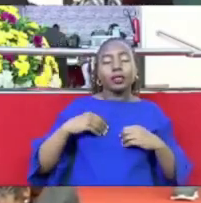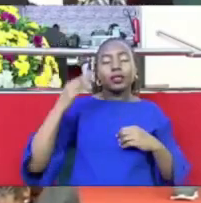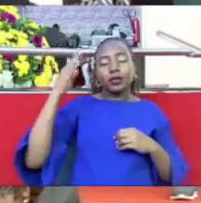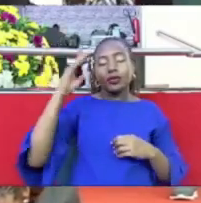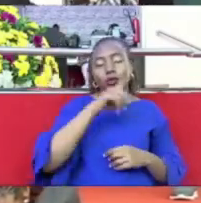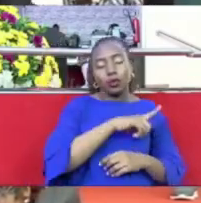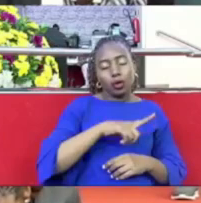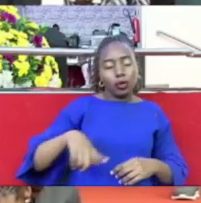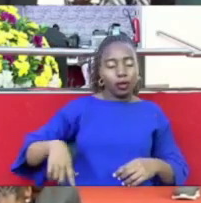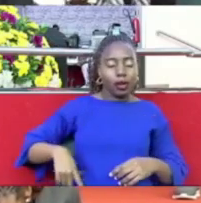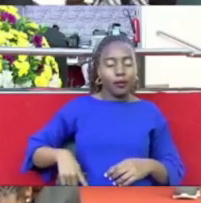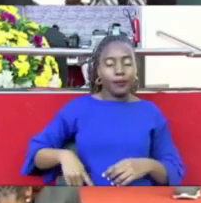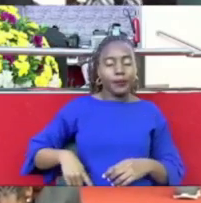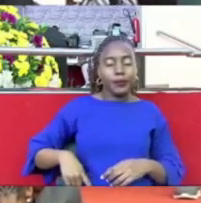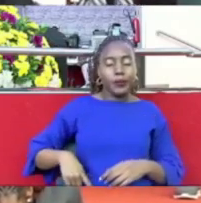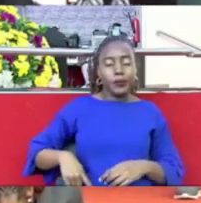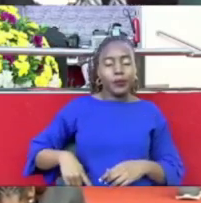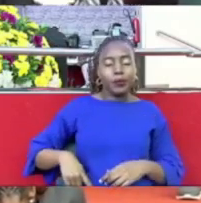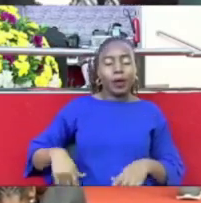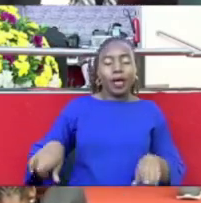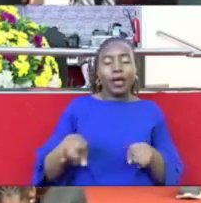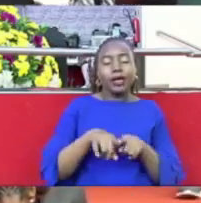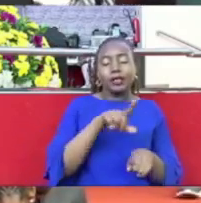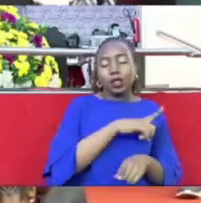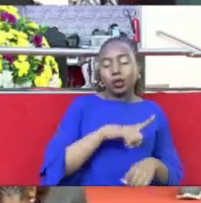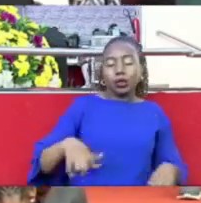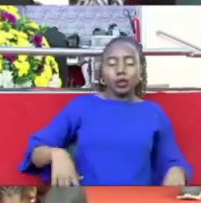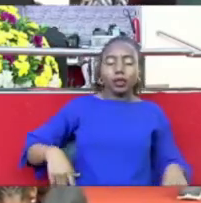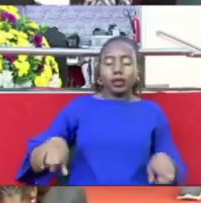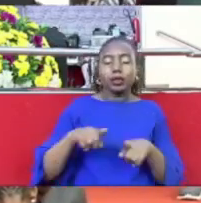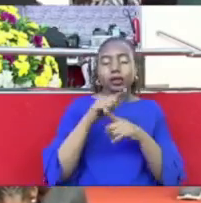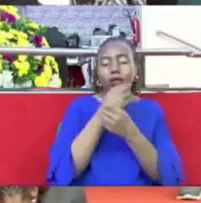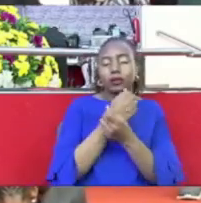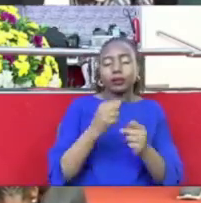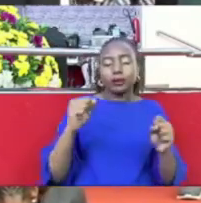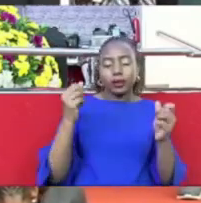receive you, Lord. As my Lord and Savior. As my